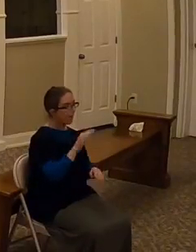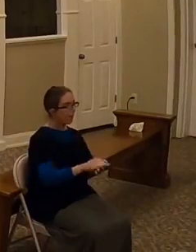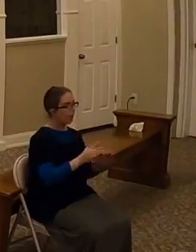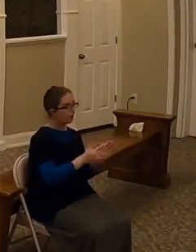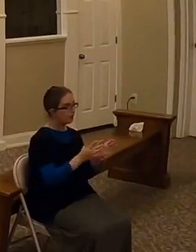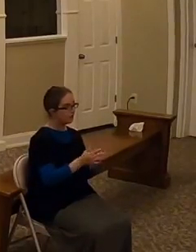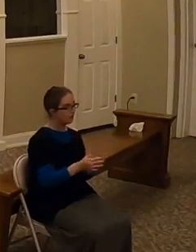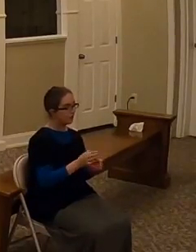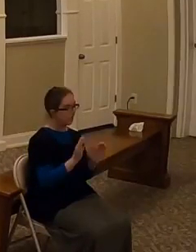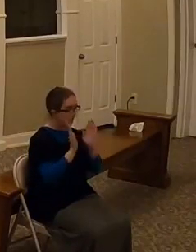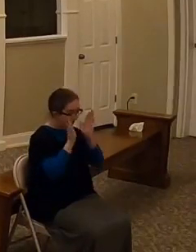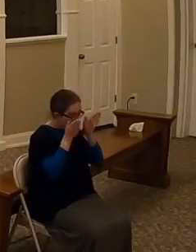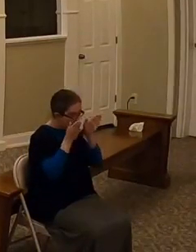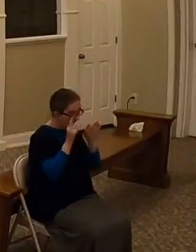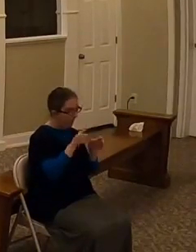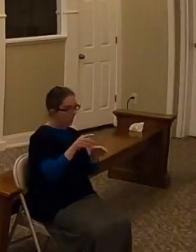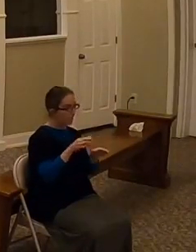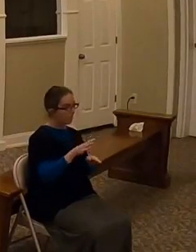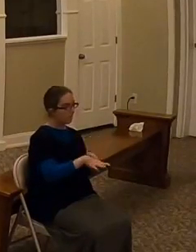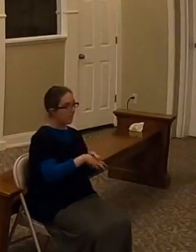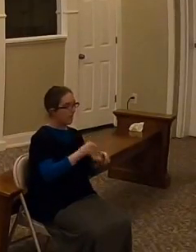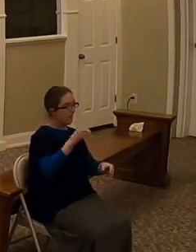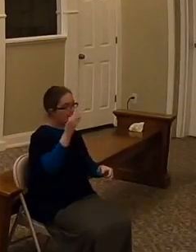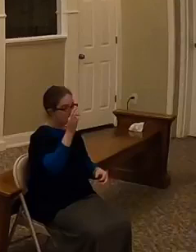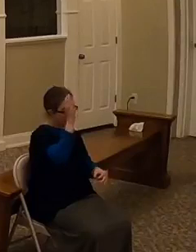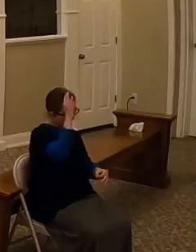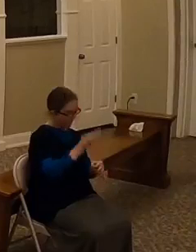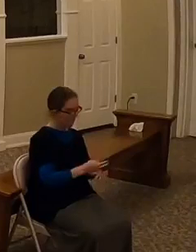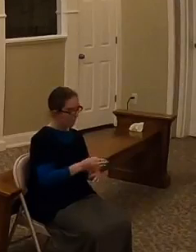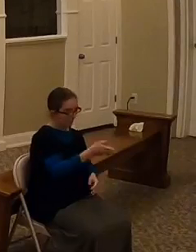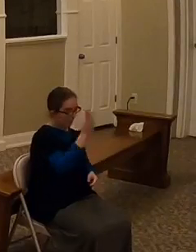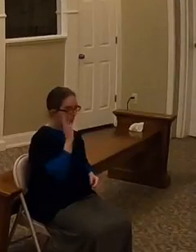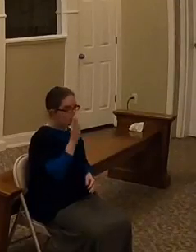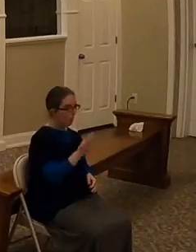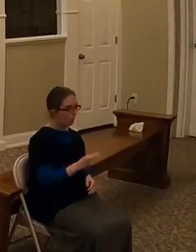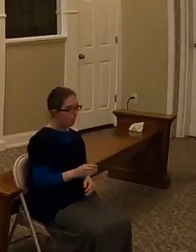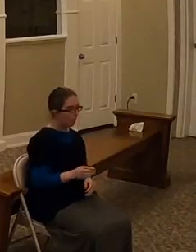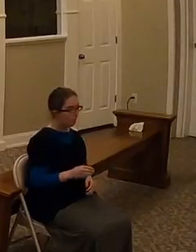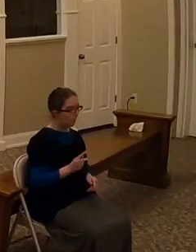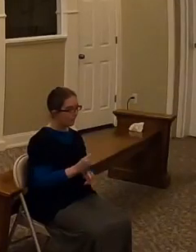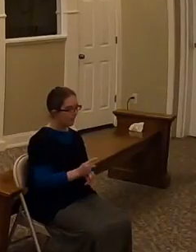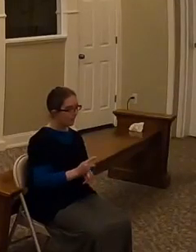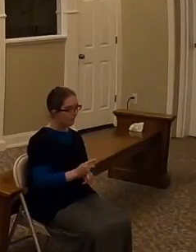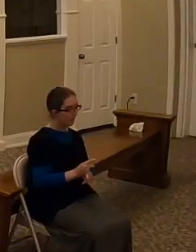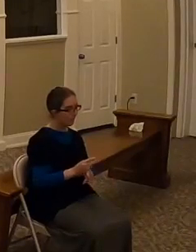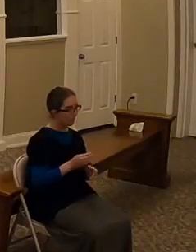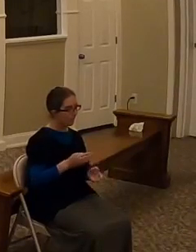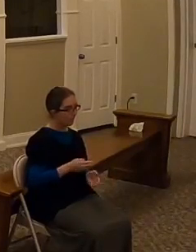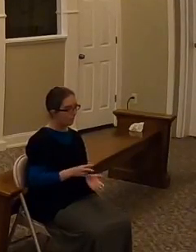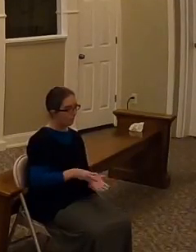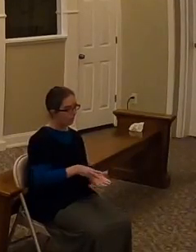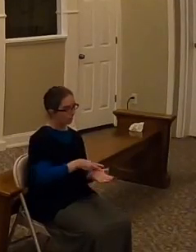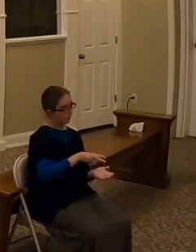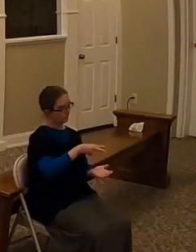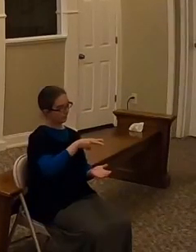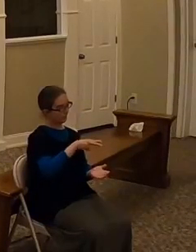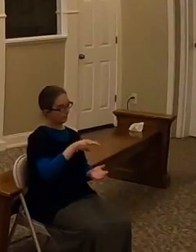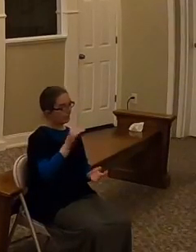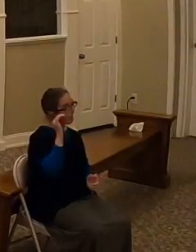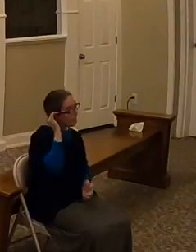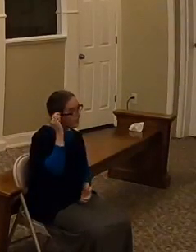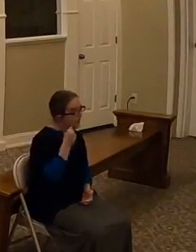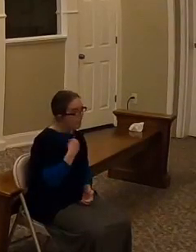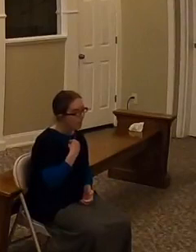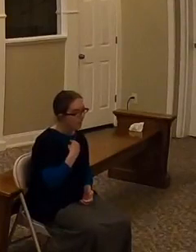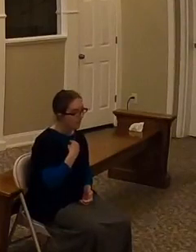fixed object, amen, you can step out in faith and God will bear you up. Hallelujah. You hear what I'm